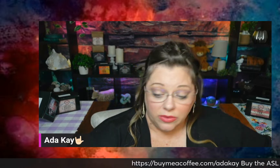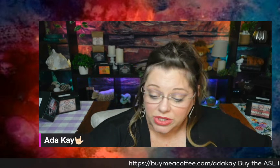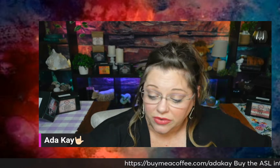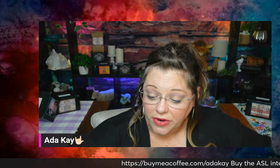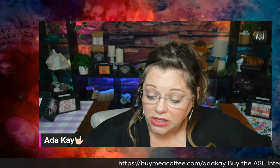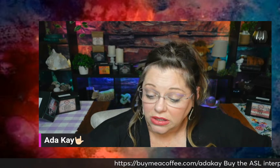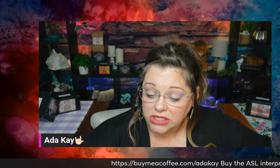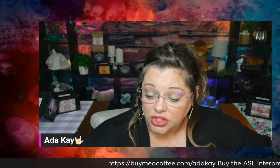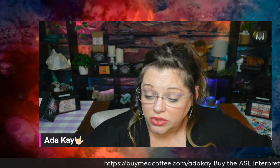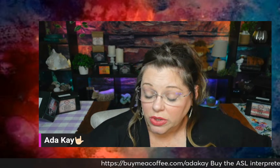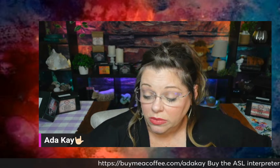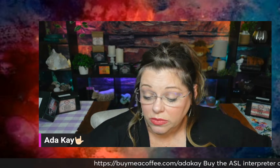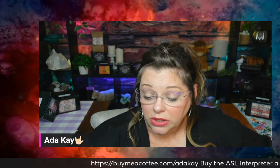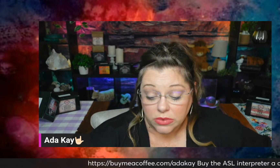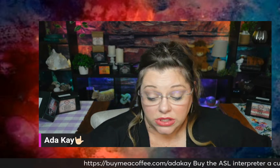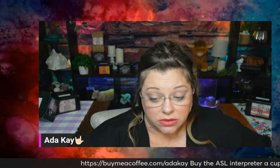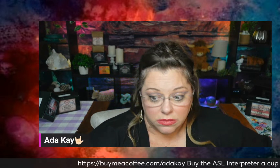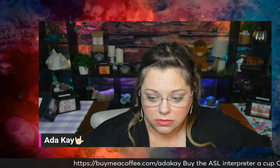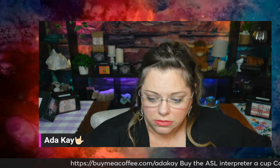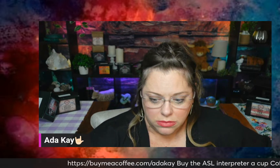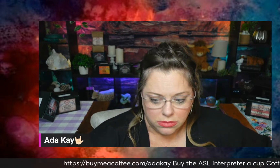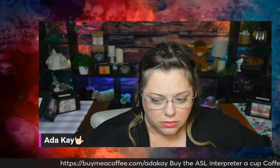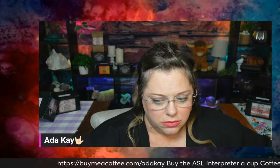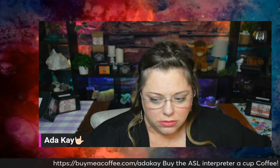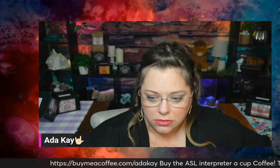Yeah, that was terrified to listen to. It was